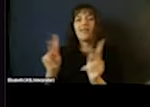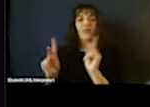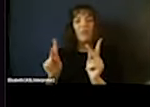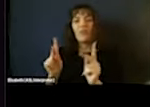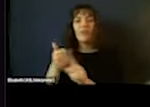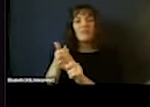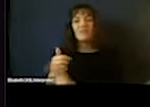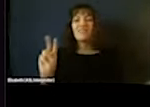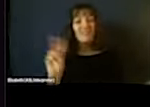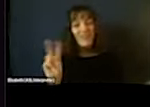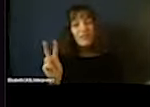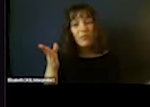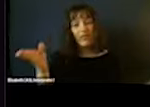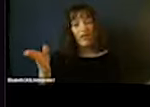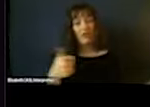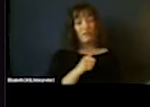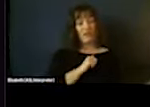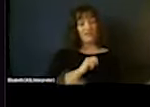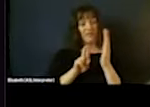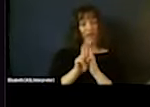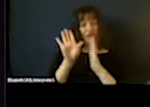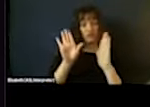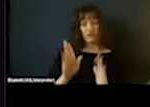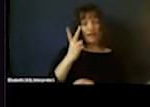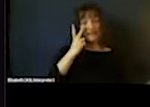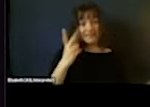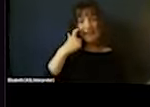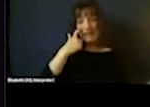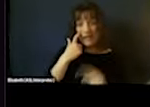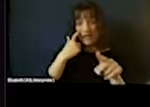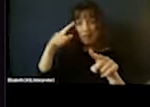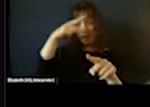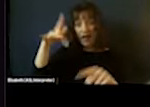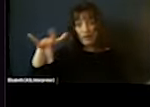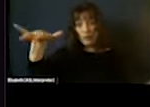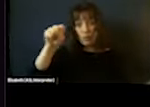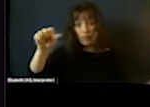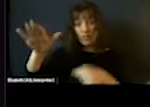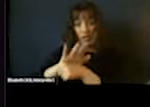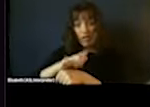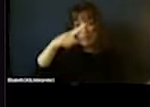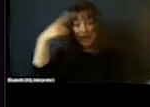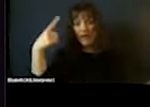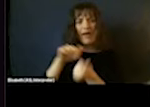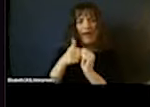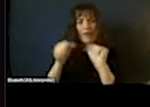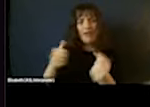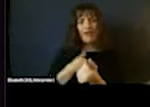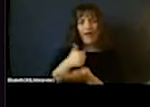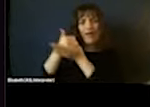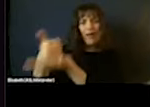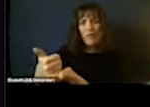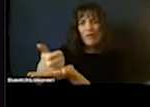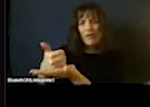astronaut, oh my God, what can I do for them? Those innocent people who just were born there without having any choice. And in the